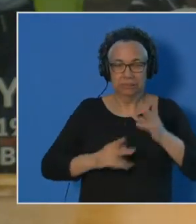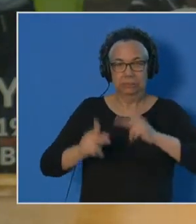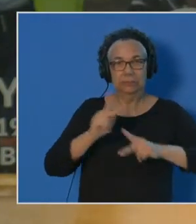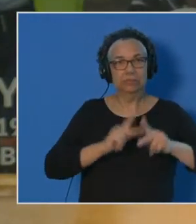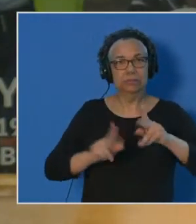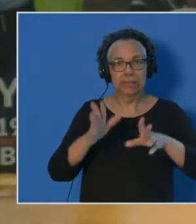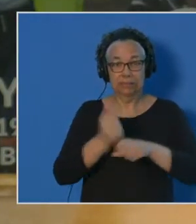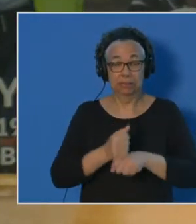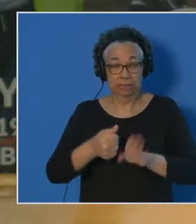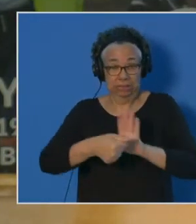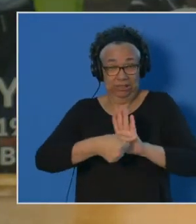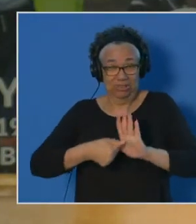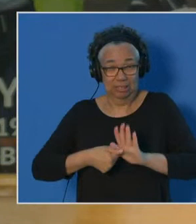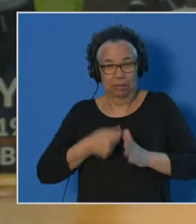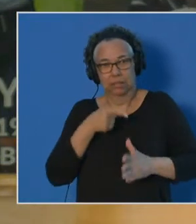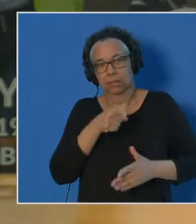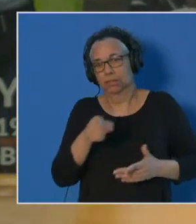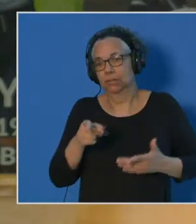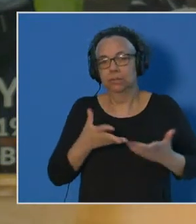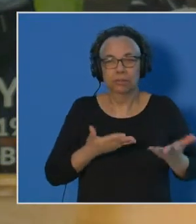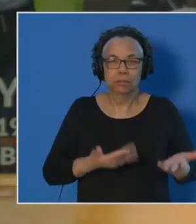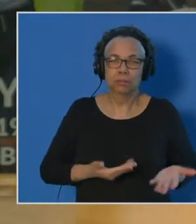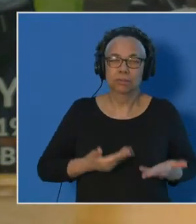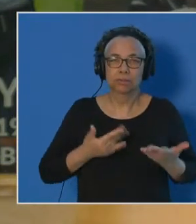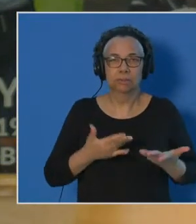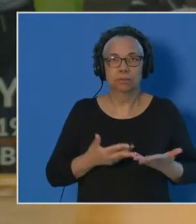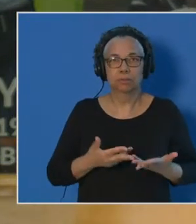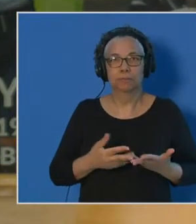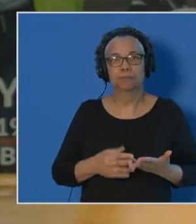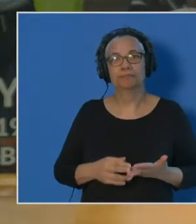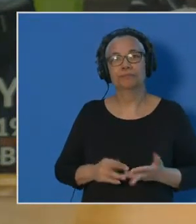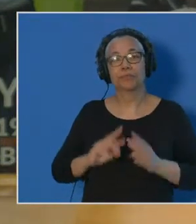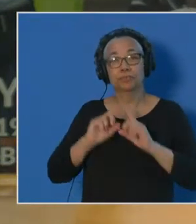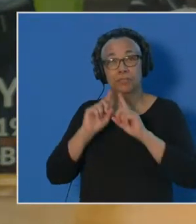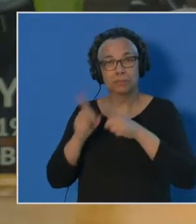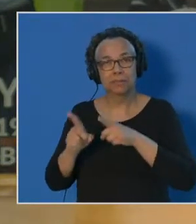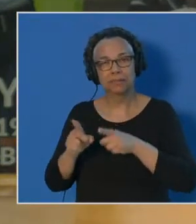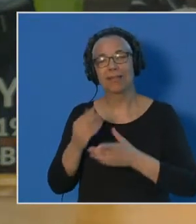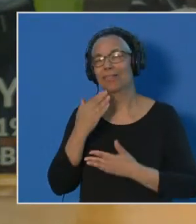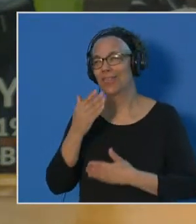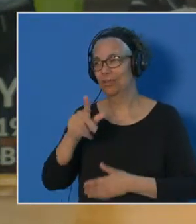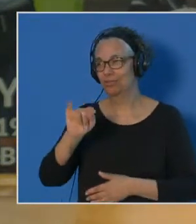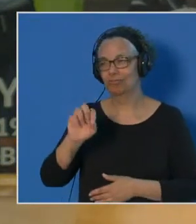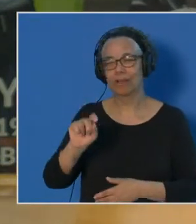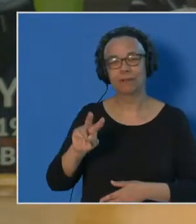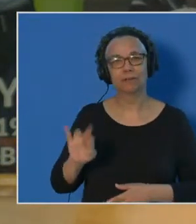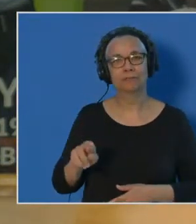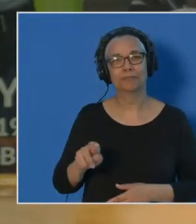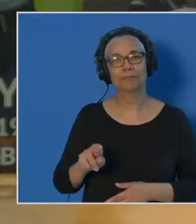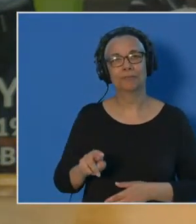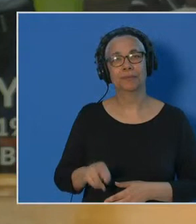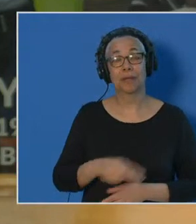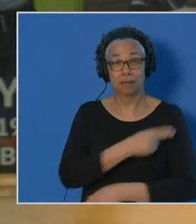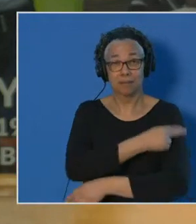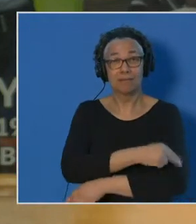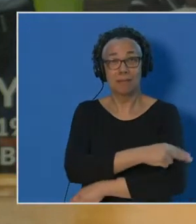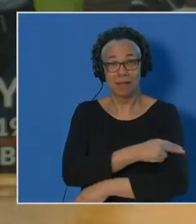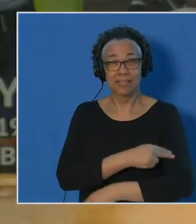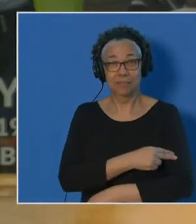to get these surgeries that they've been waiting for? Thank you, Trevor. I think it's important to note that the hospital did indicate